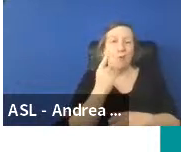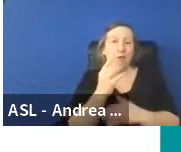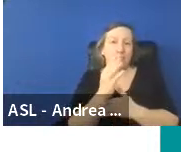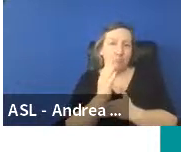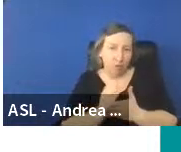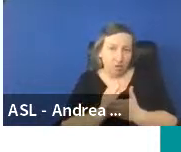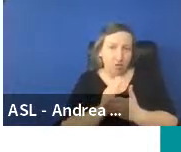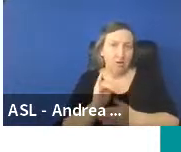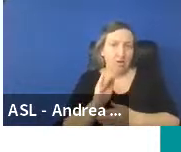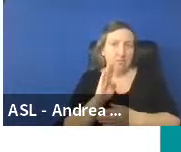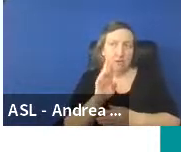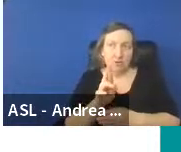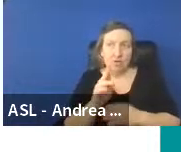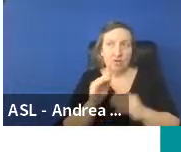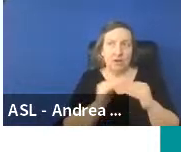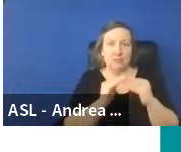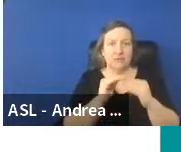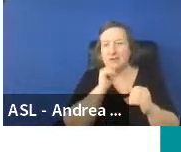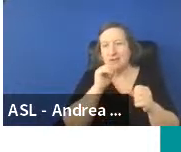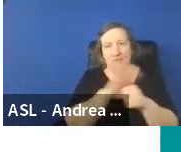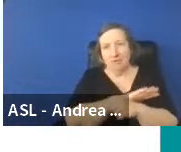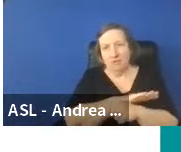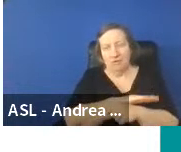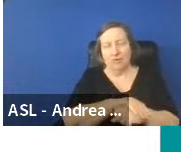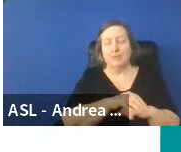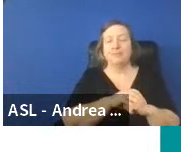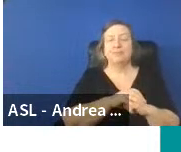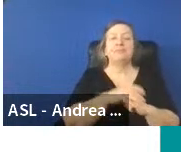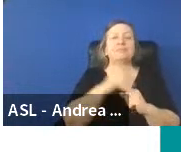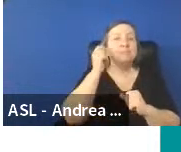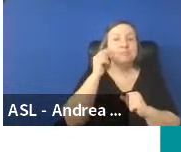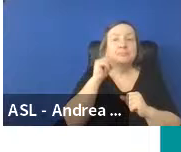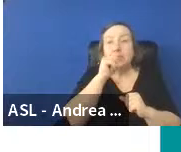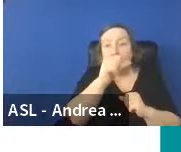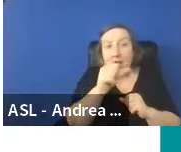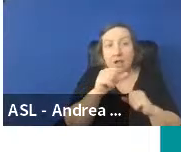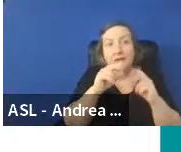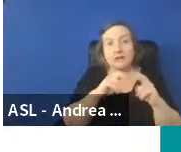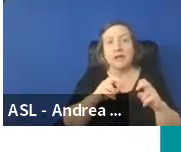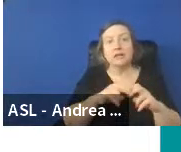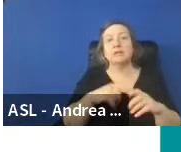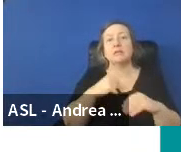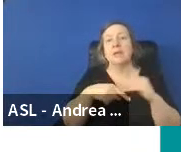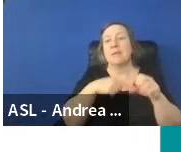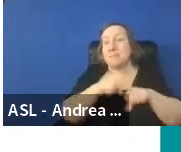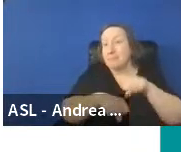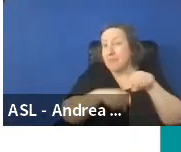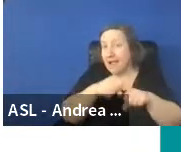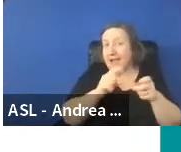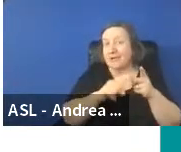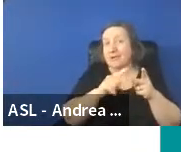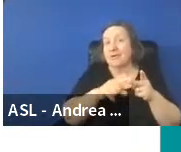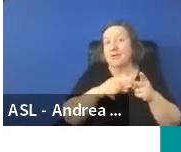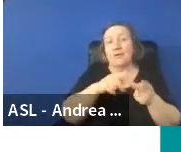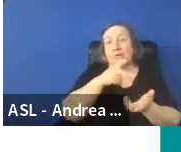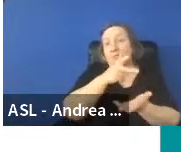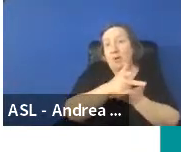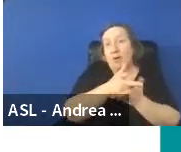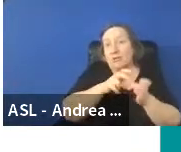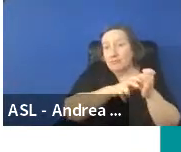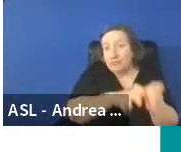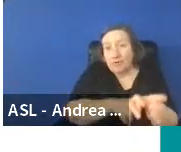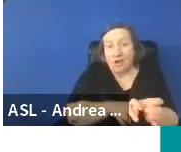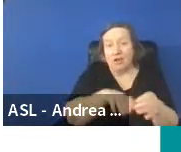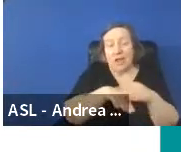Of course, it's not the whole thing. What this is not, it's not an analysis of bike access or park and ride access